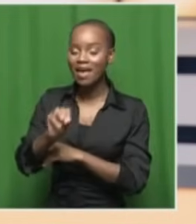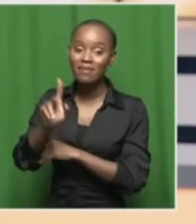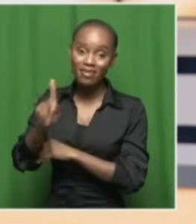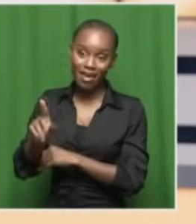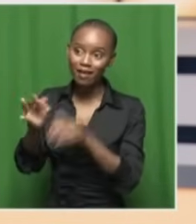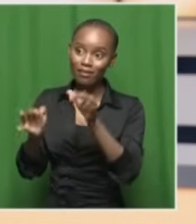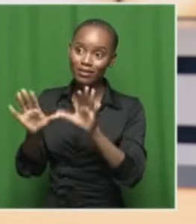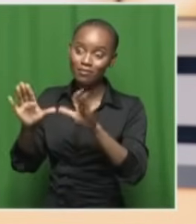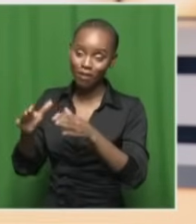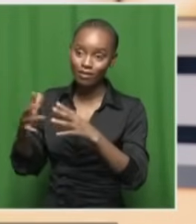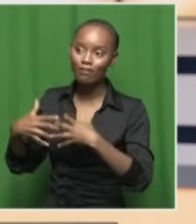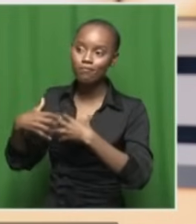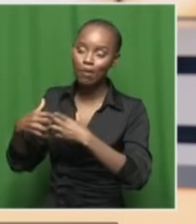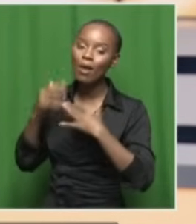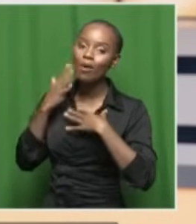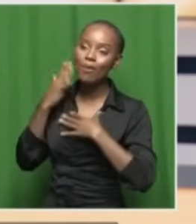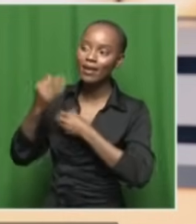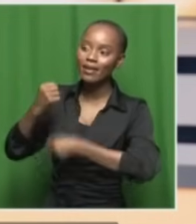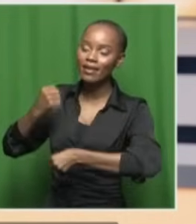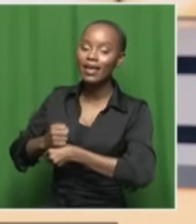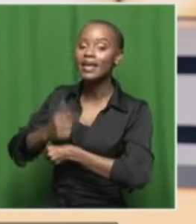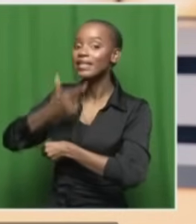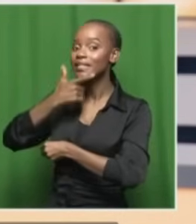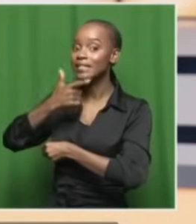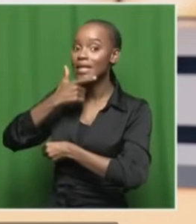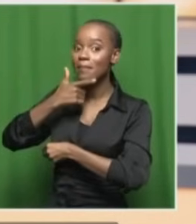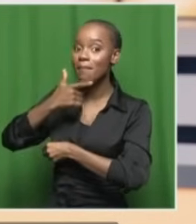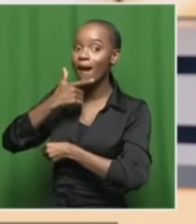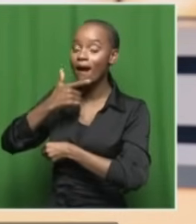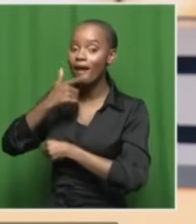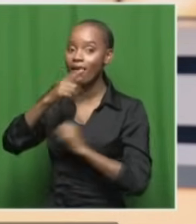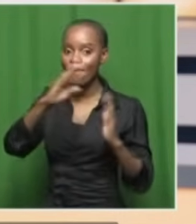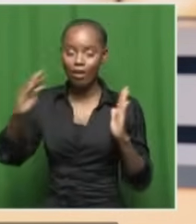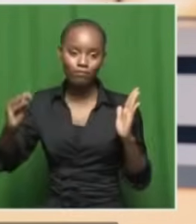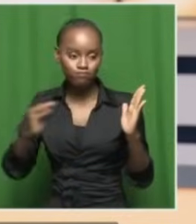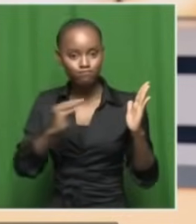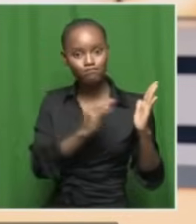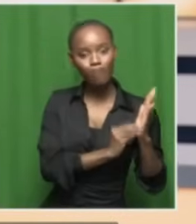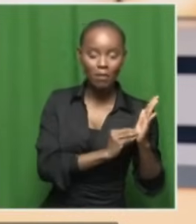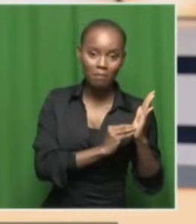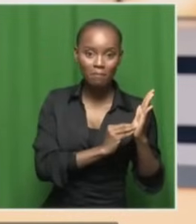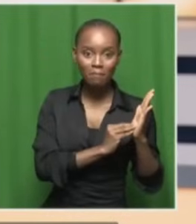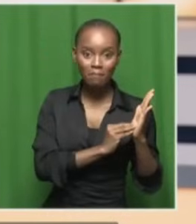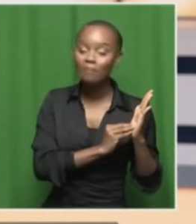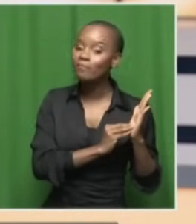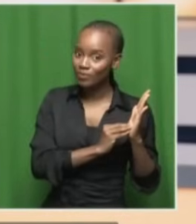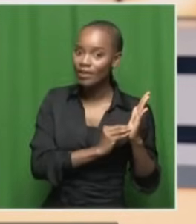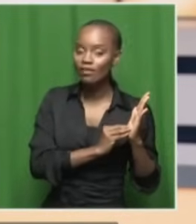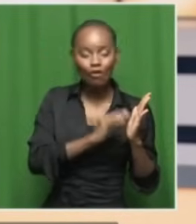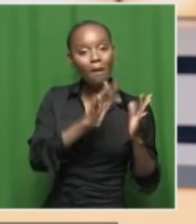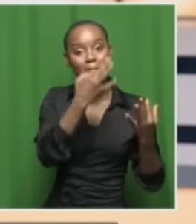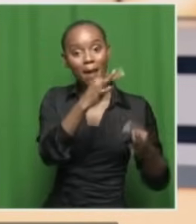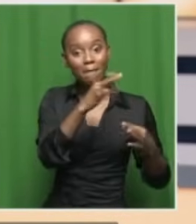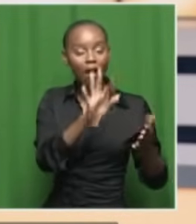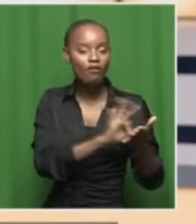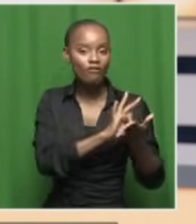established in December. They've contested 2 by-elections in